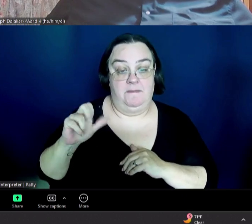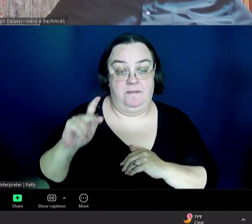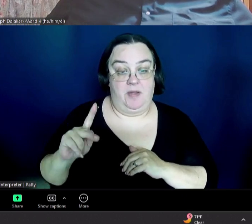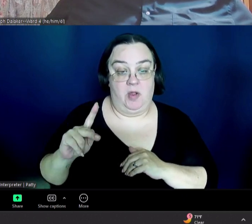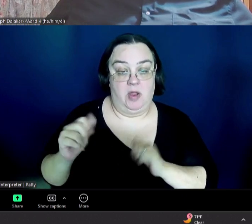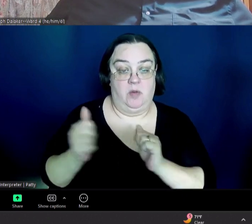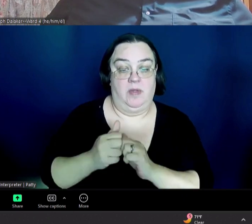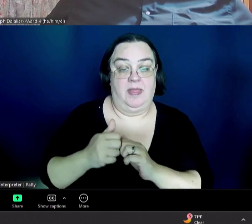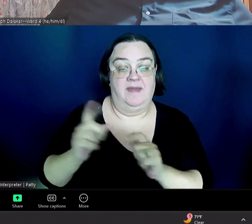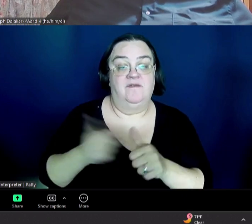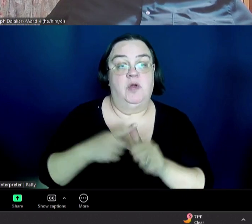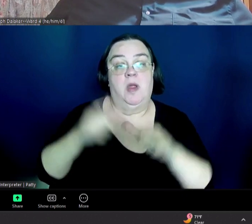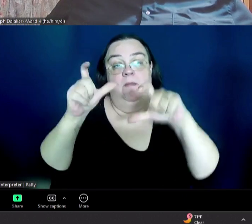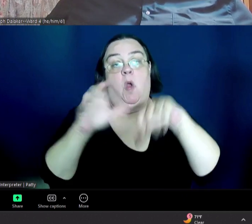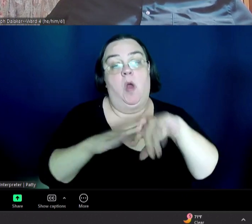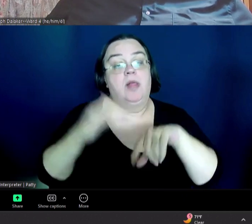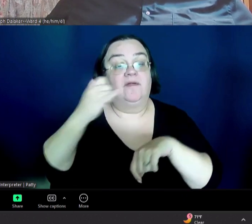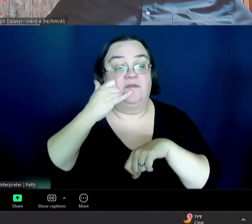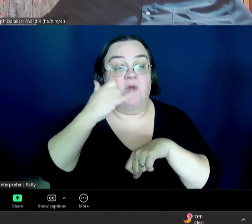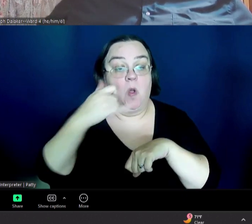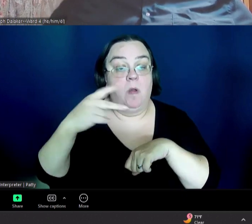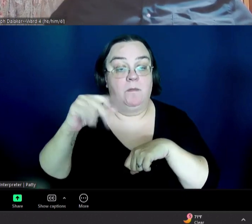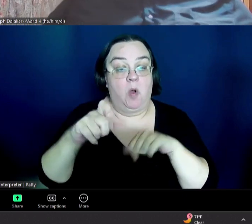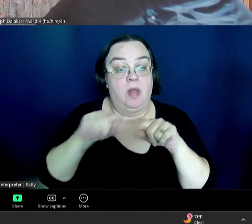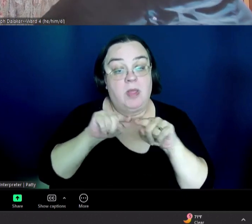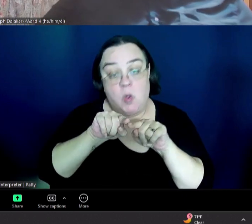pole and then go down Cheverly Avenue from there?